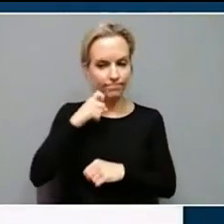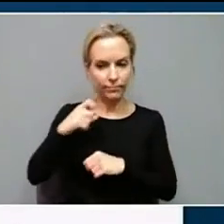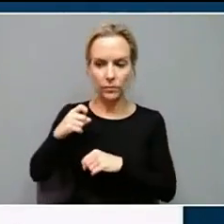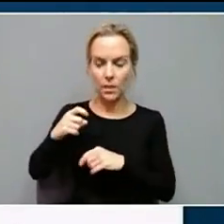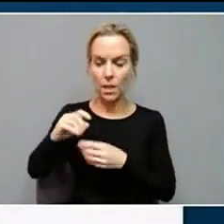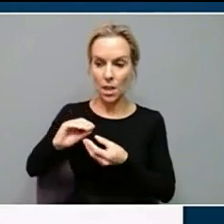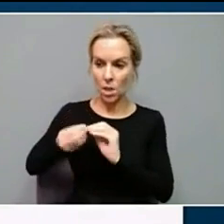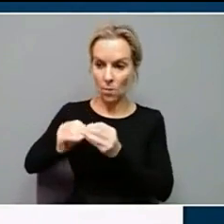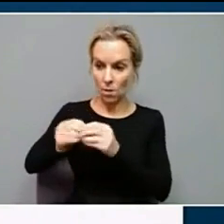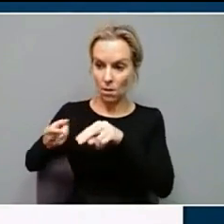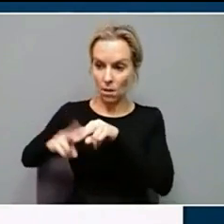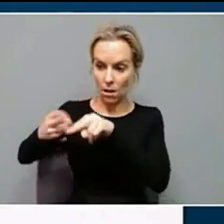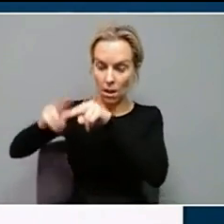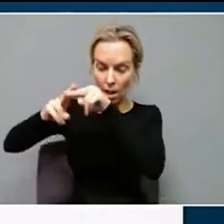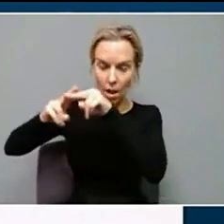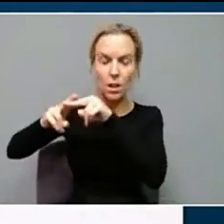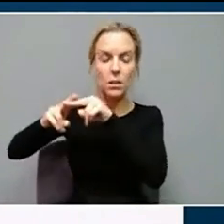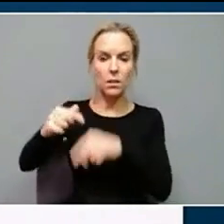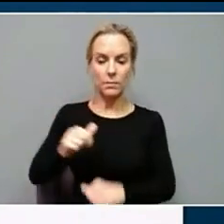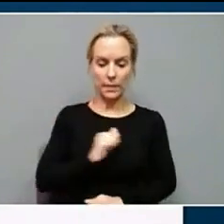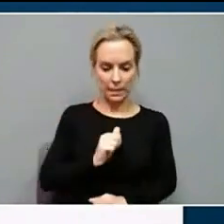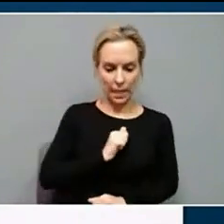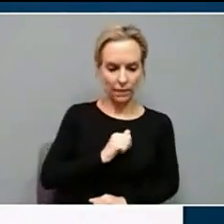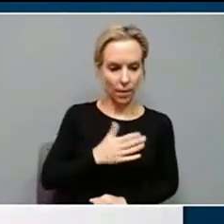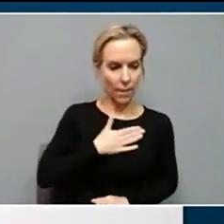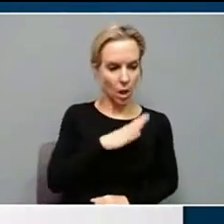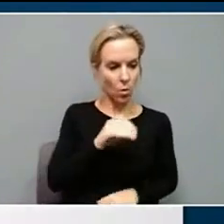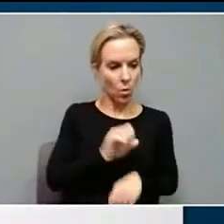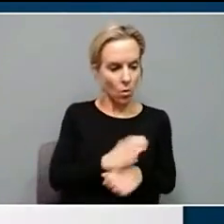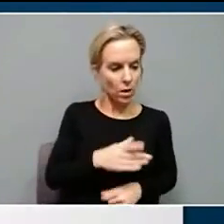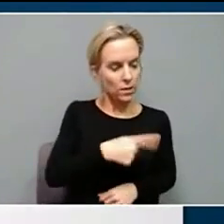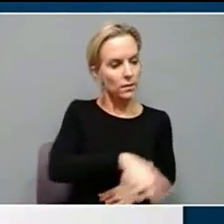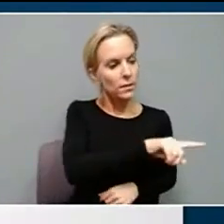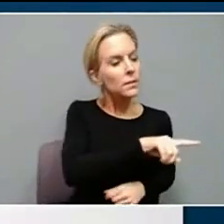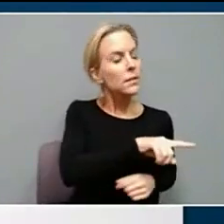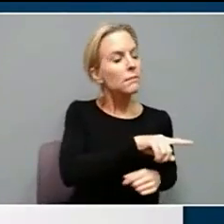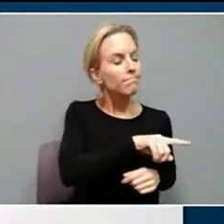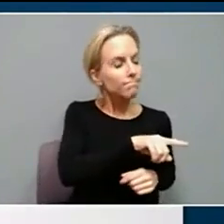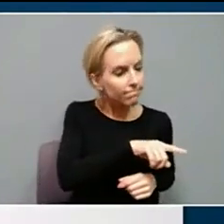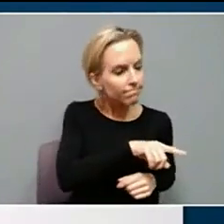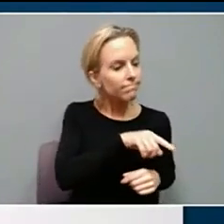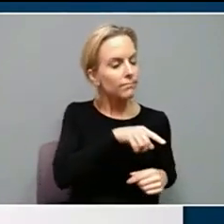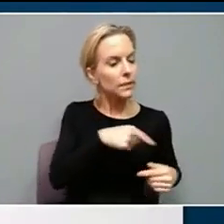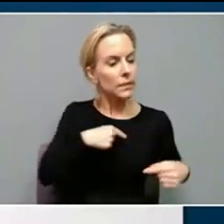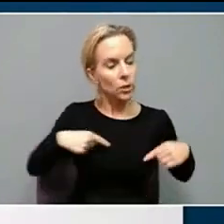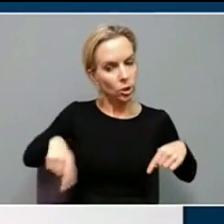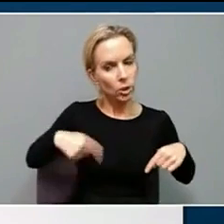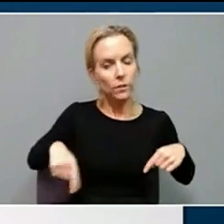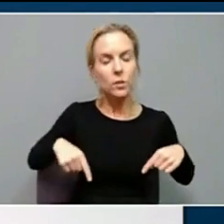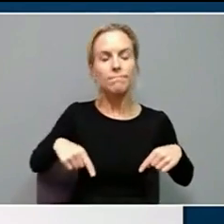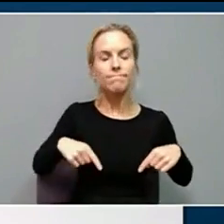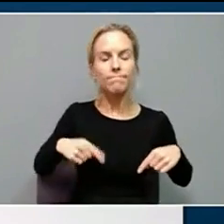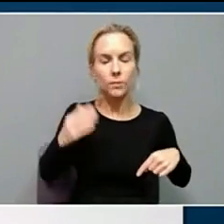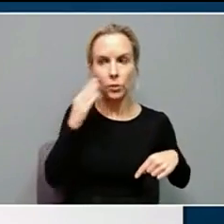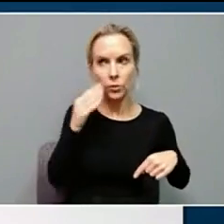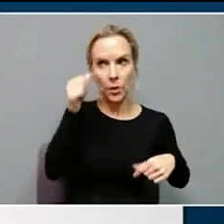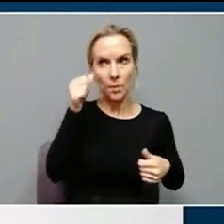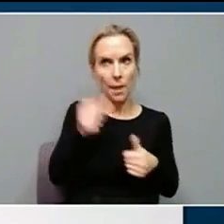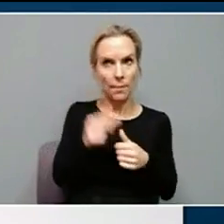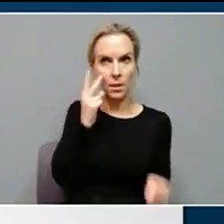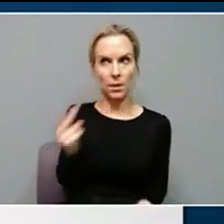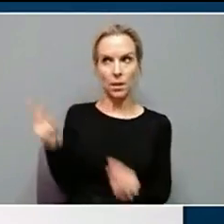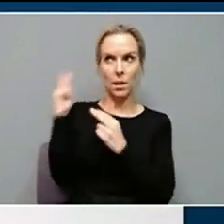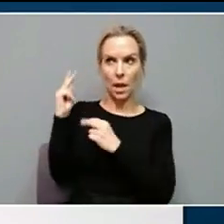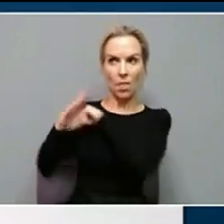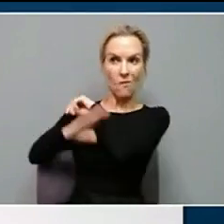rising again, you know, myself and my colleagues, we kind of got nervous because we knew what it was like last fall when we had such a